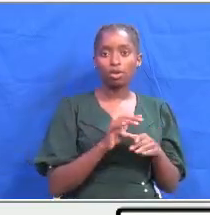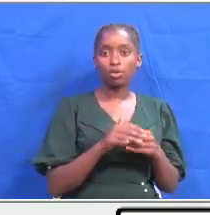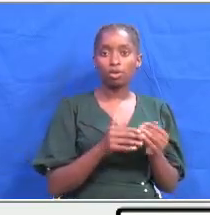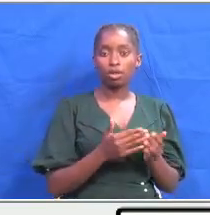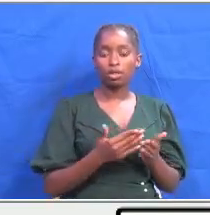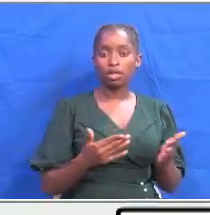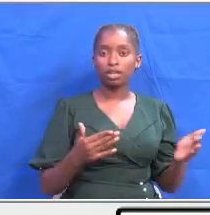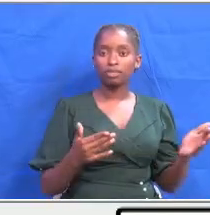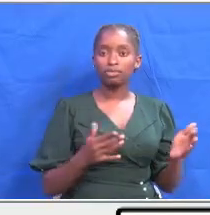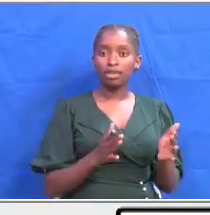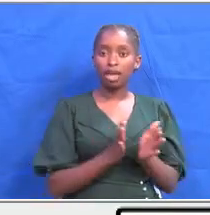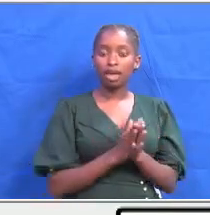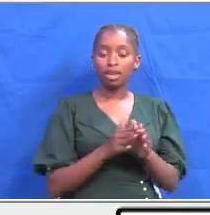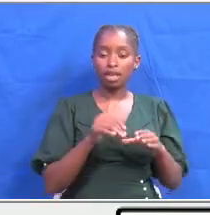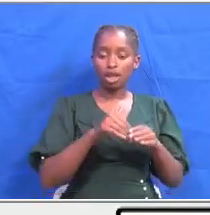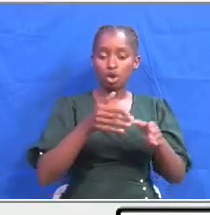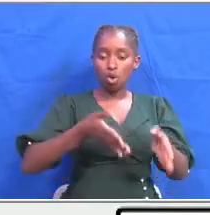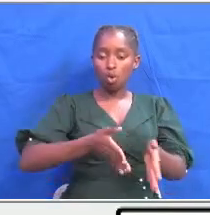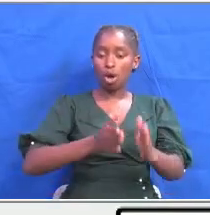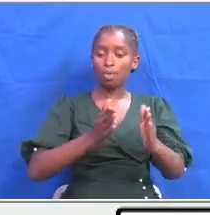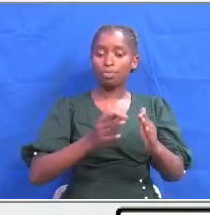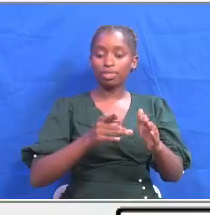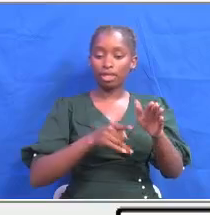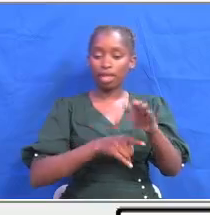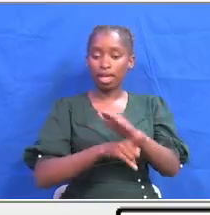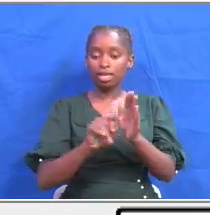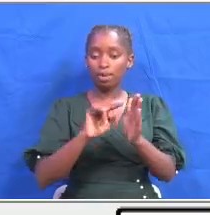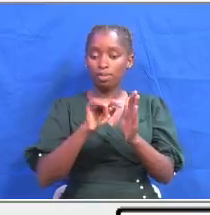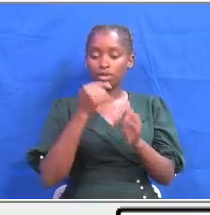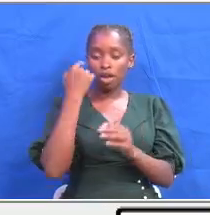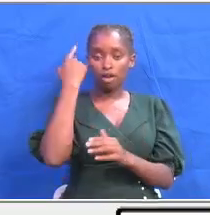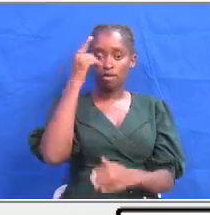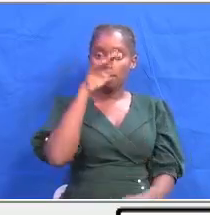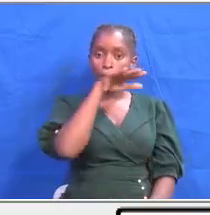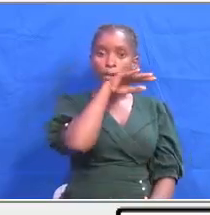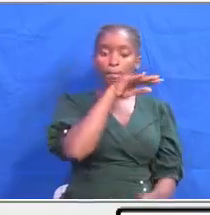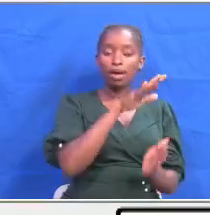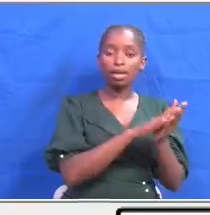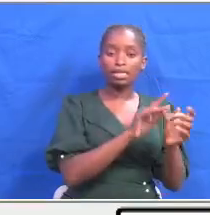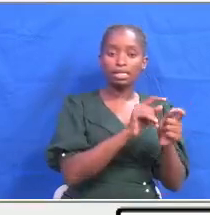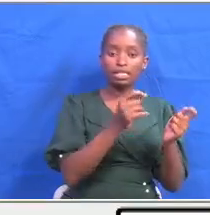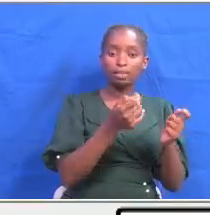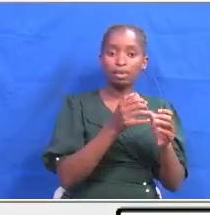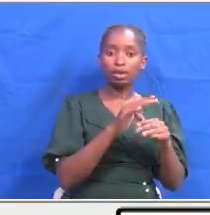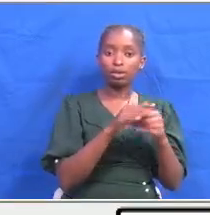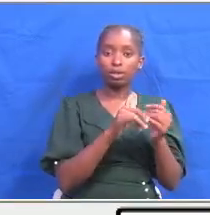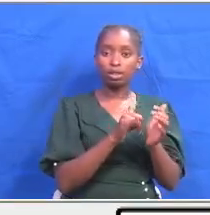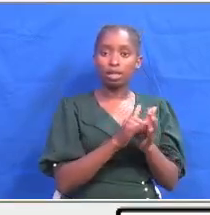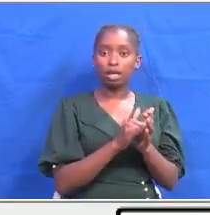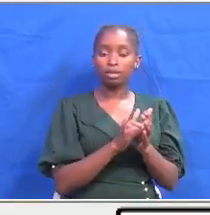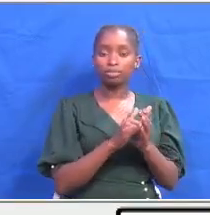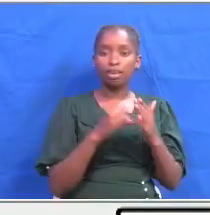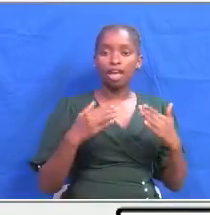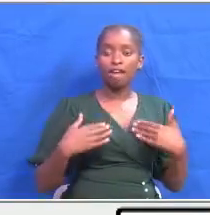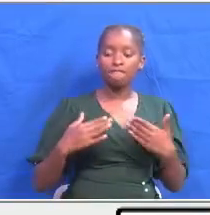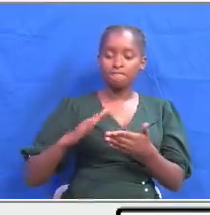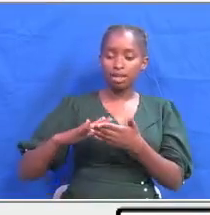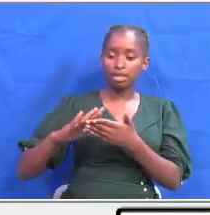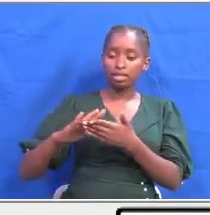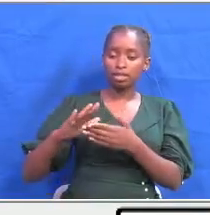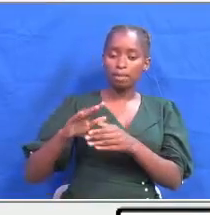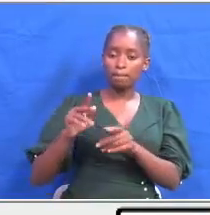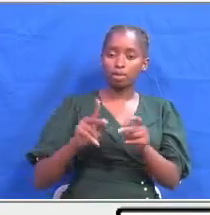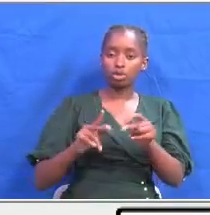the entry point of Raila Odinga and the team in this broad-based aspect quickened the demise of this relationship,